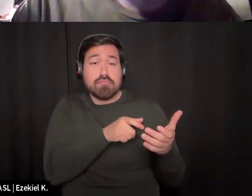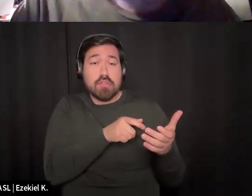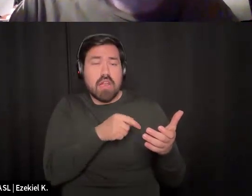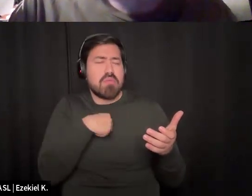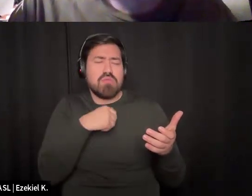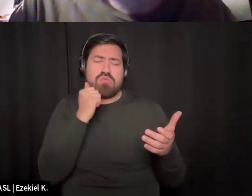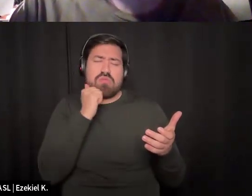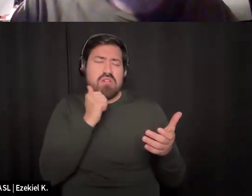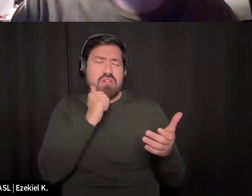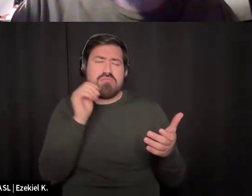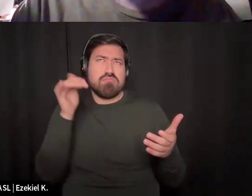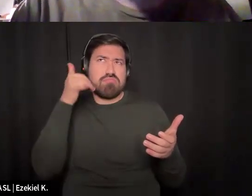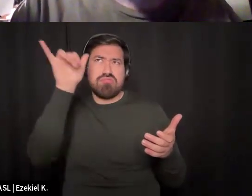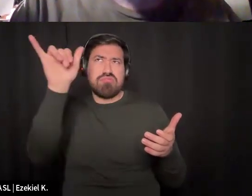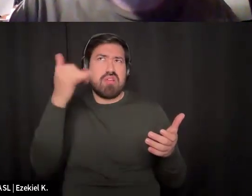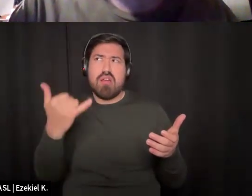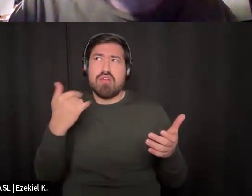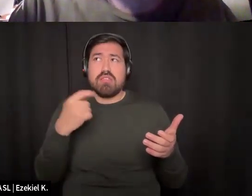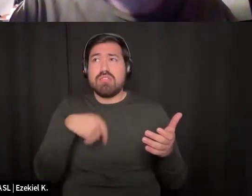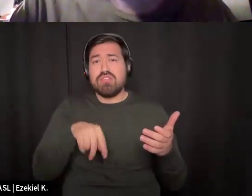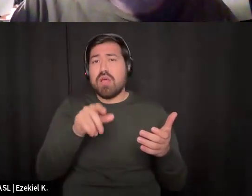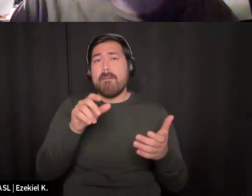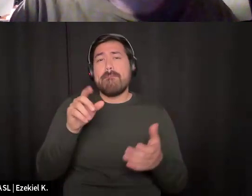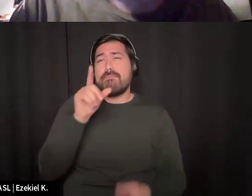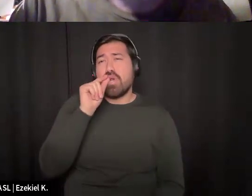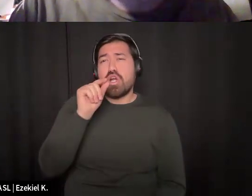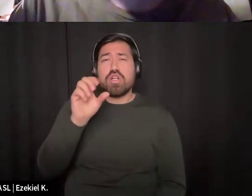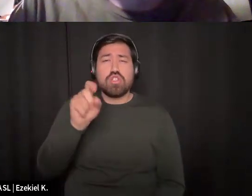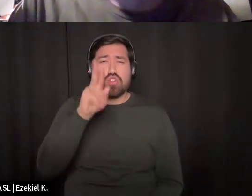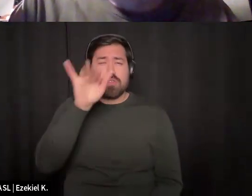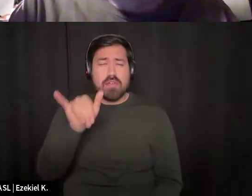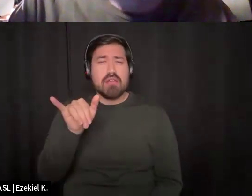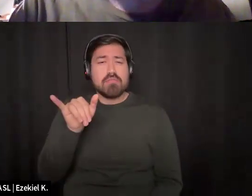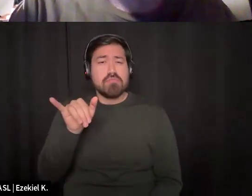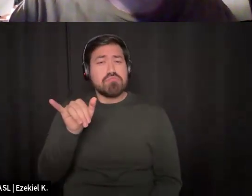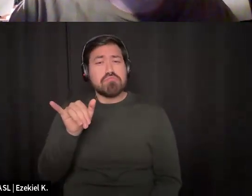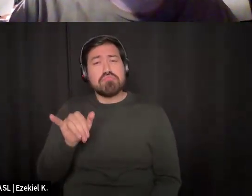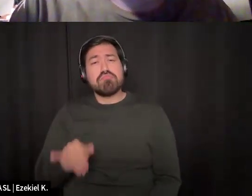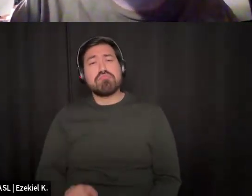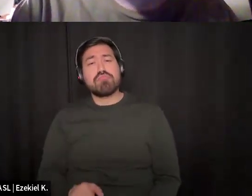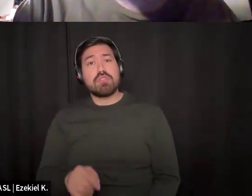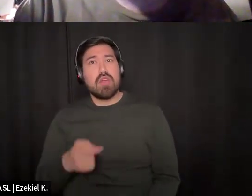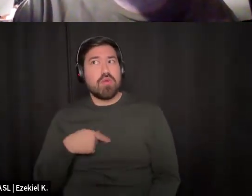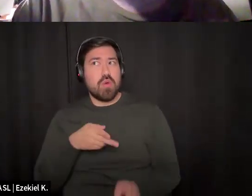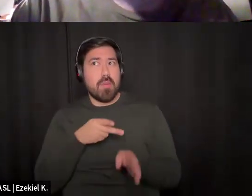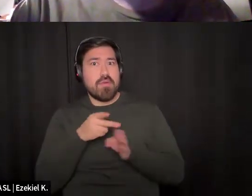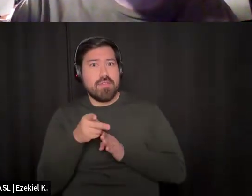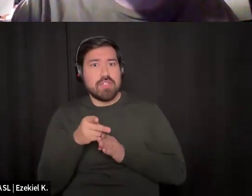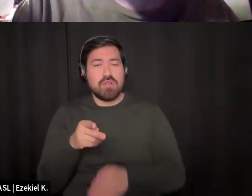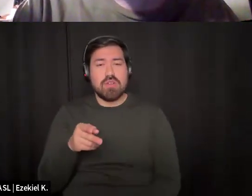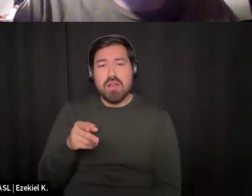that forever because I started doing bird surveys, since I am also a professional